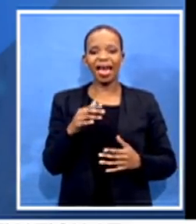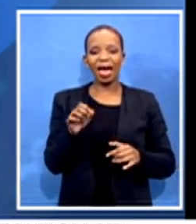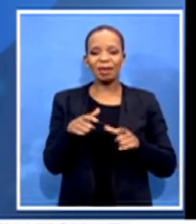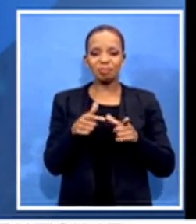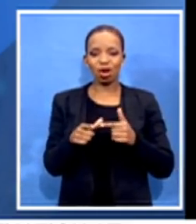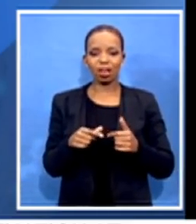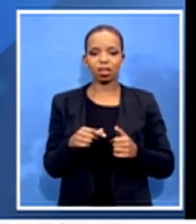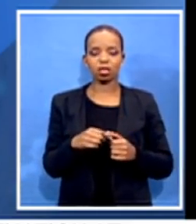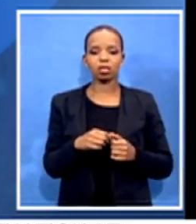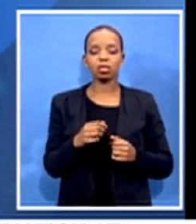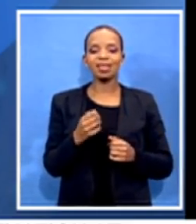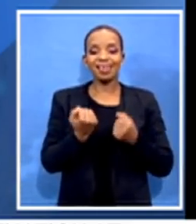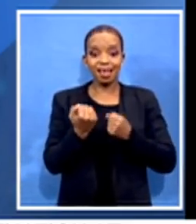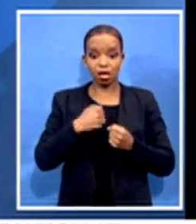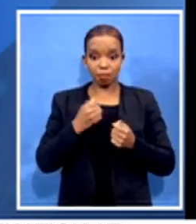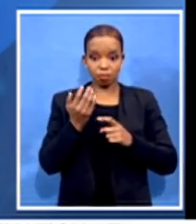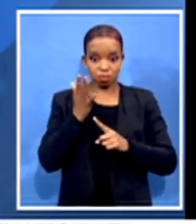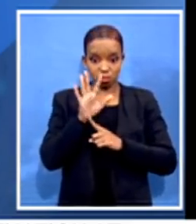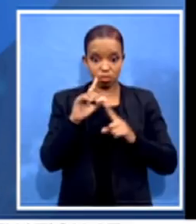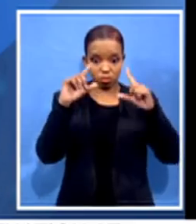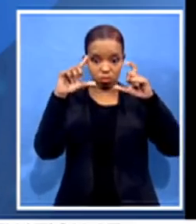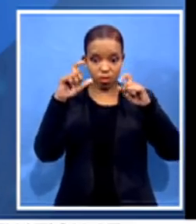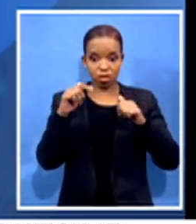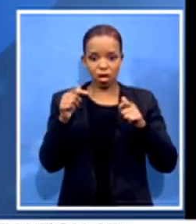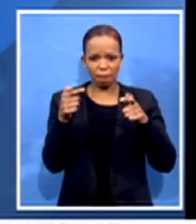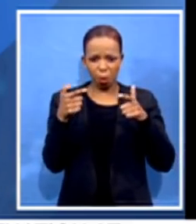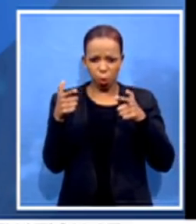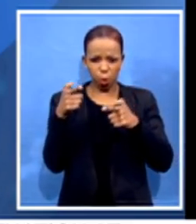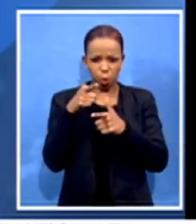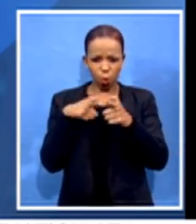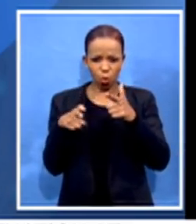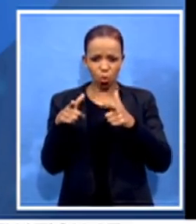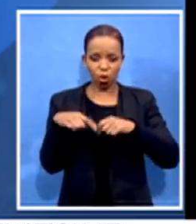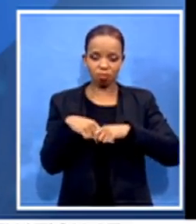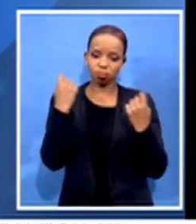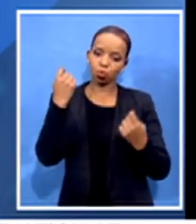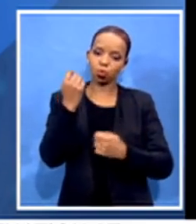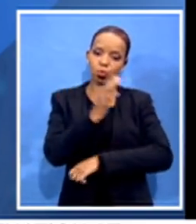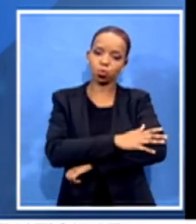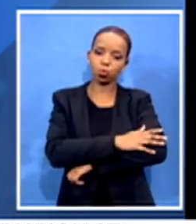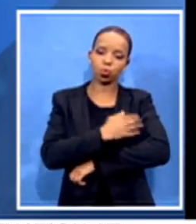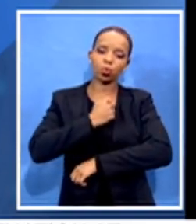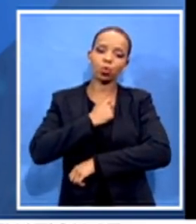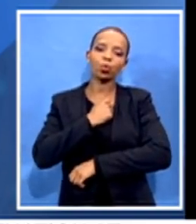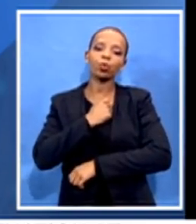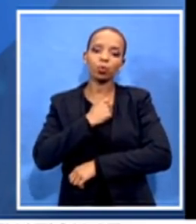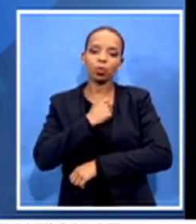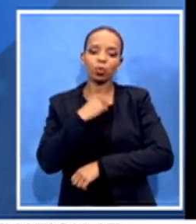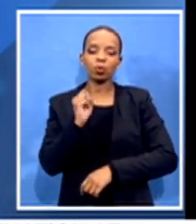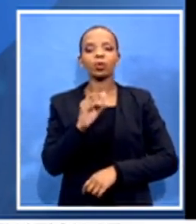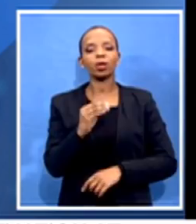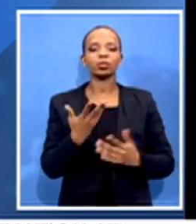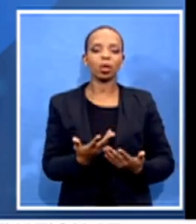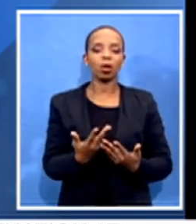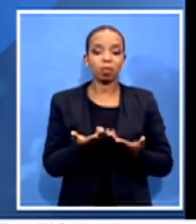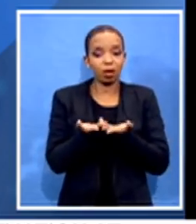bullets. I was caught by one. It broke my arm. This arm was operated. So they are all out. And